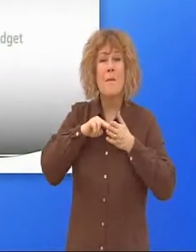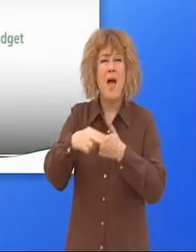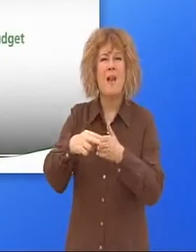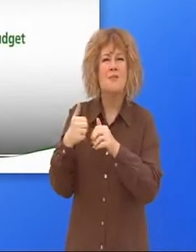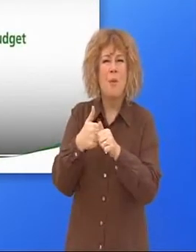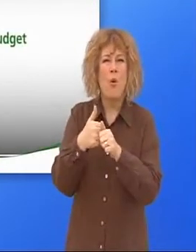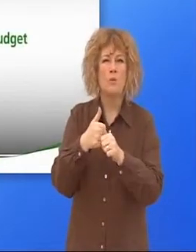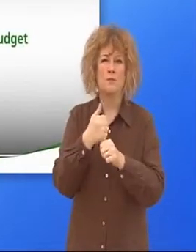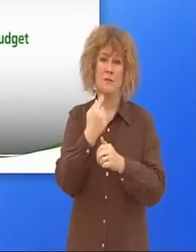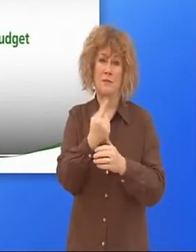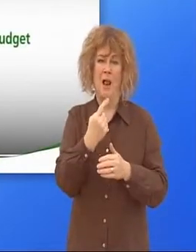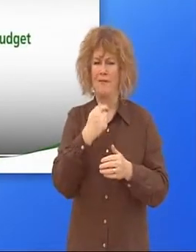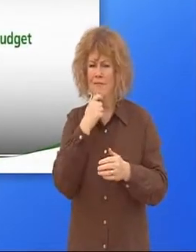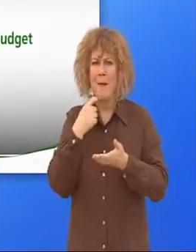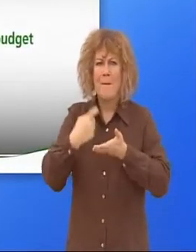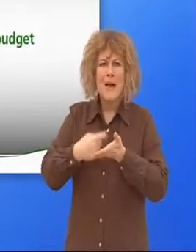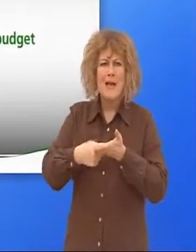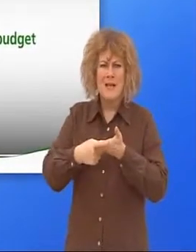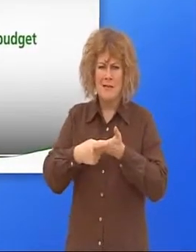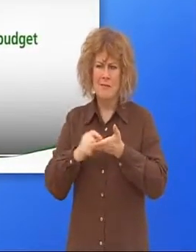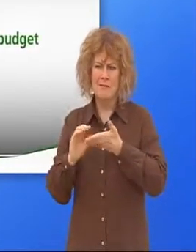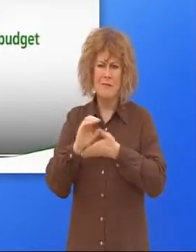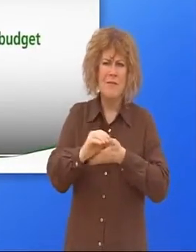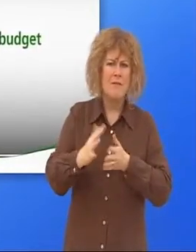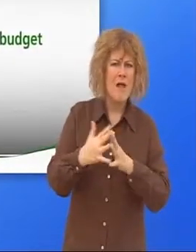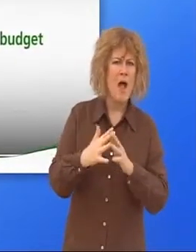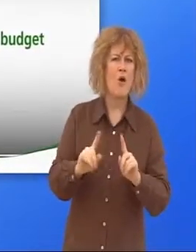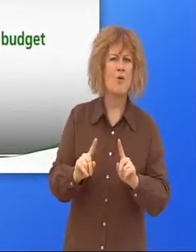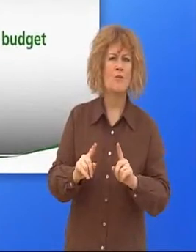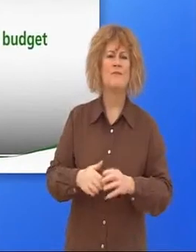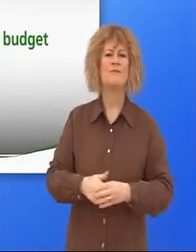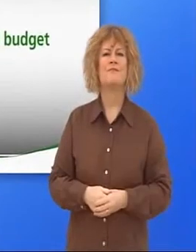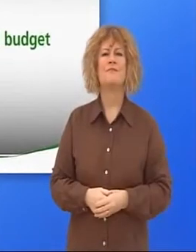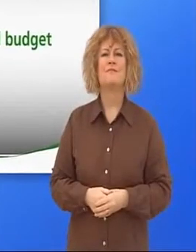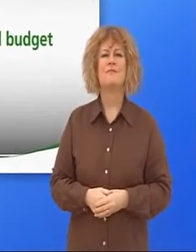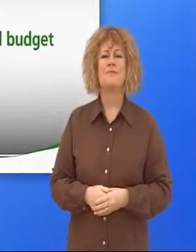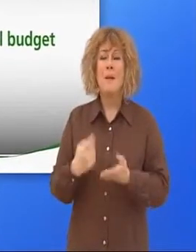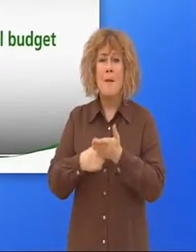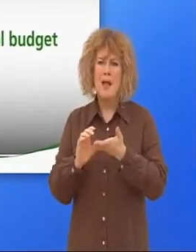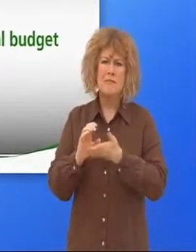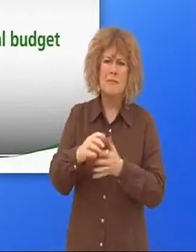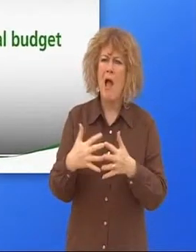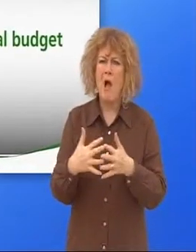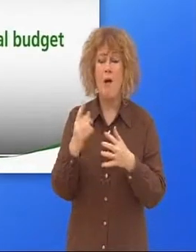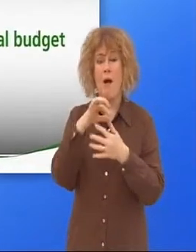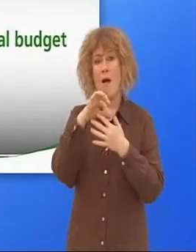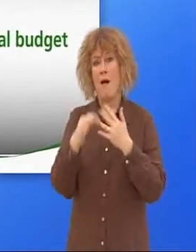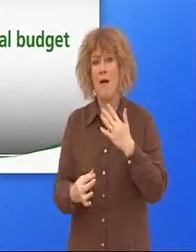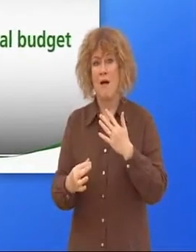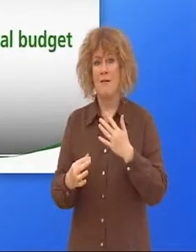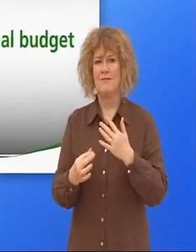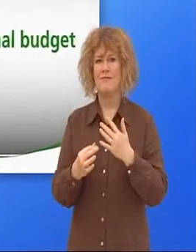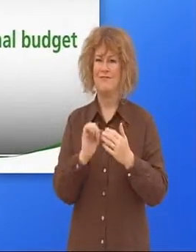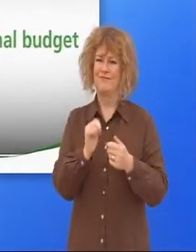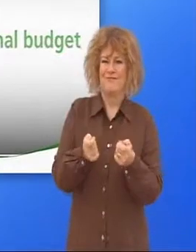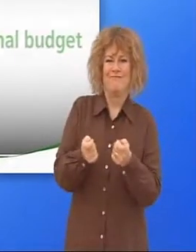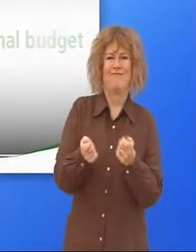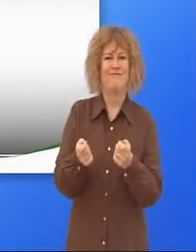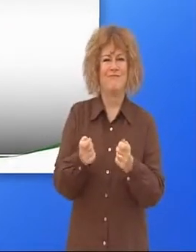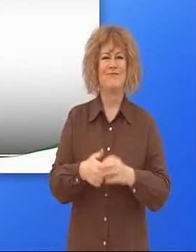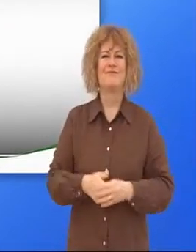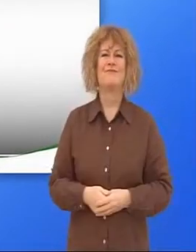When planning your support, you need to decide how you wish your money to be made available. There are several ways the money in your personal budget can